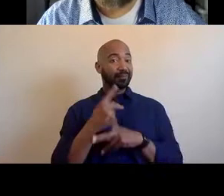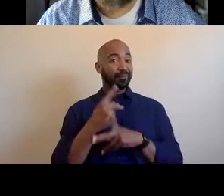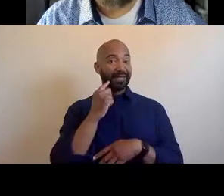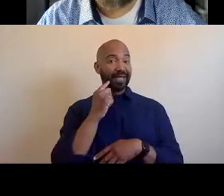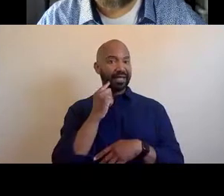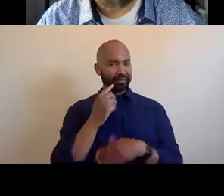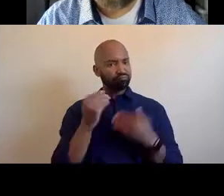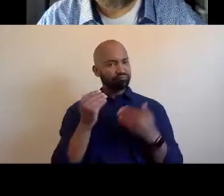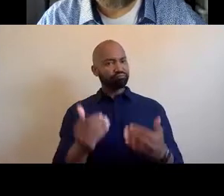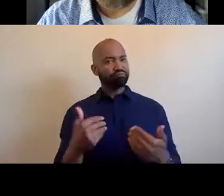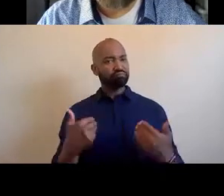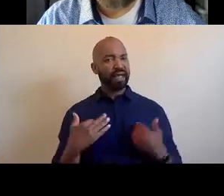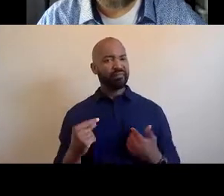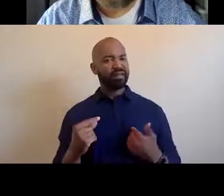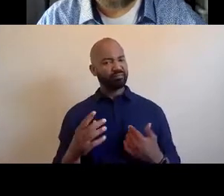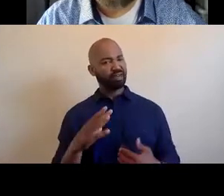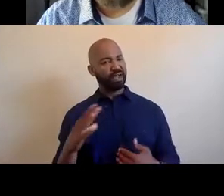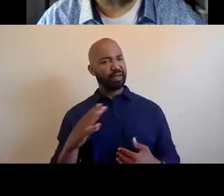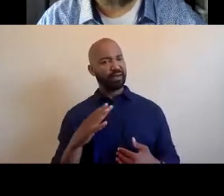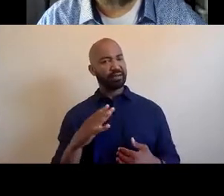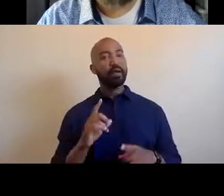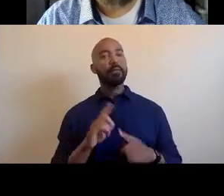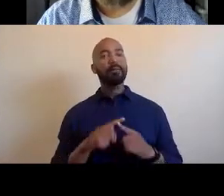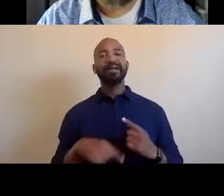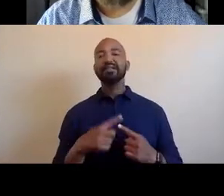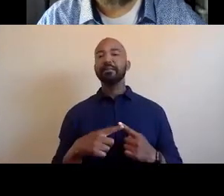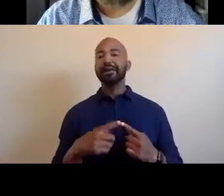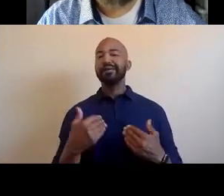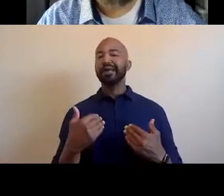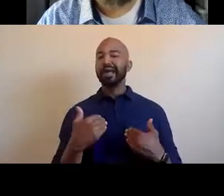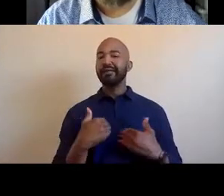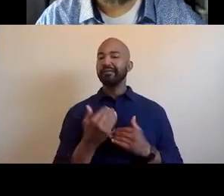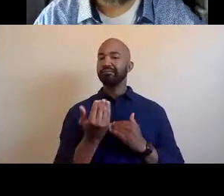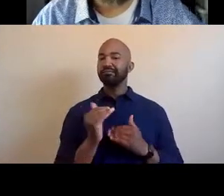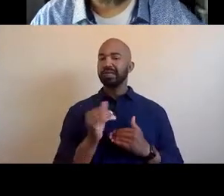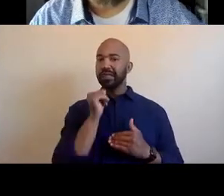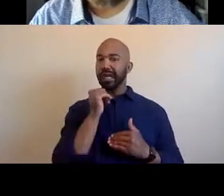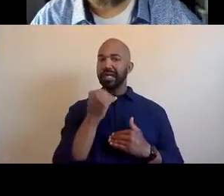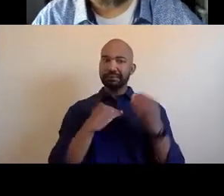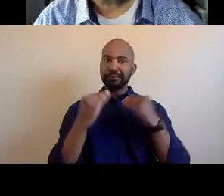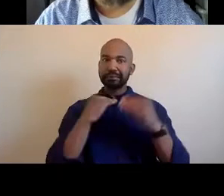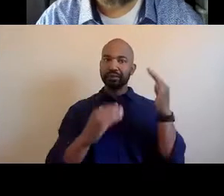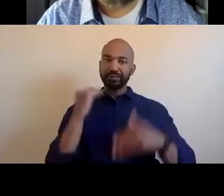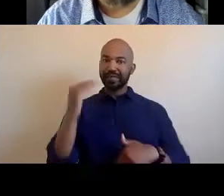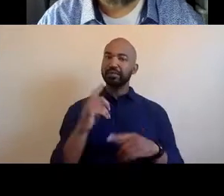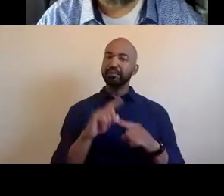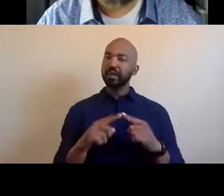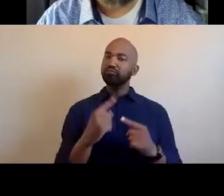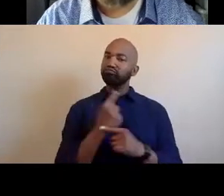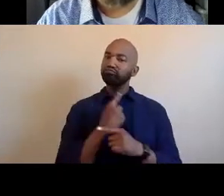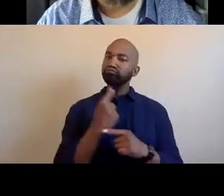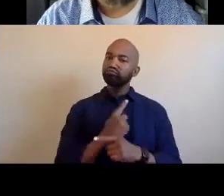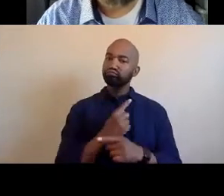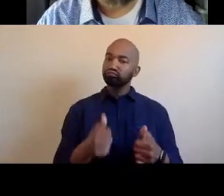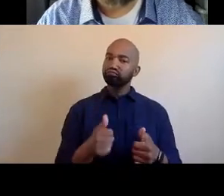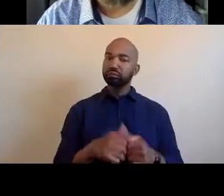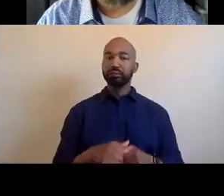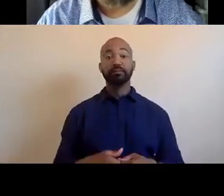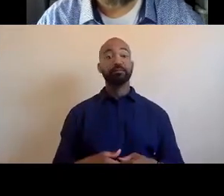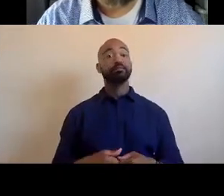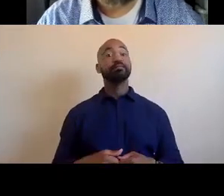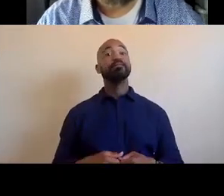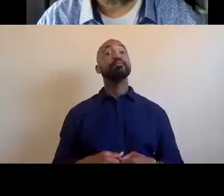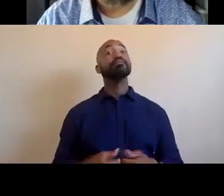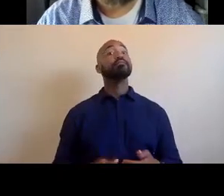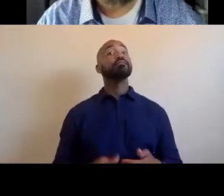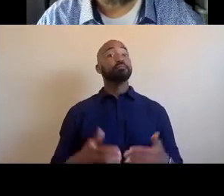it's really all about moderating that intake. It's also good to know that skinny doesn't necessarily mean healthy.